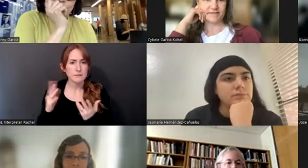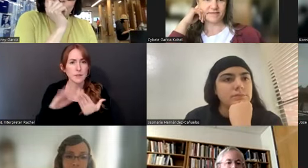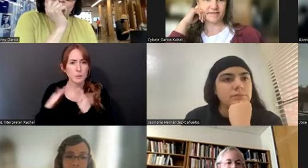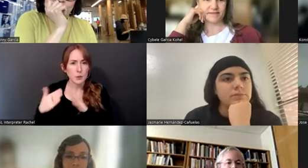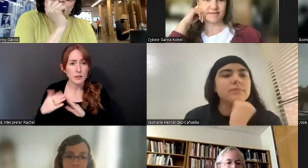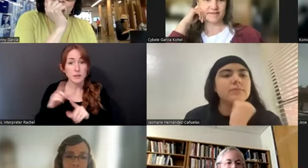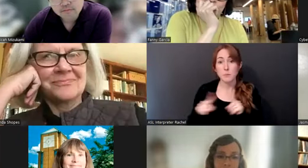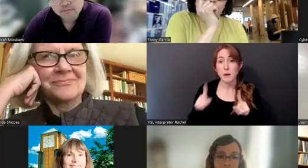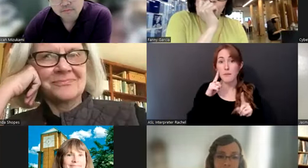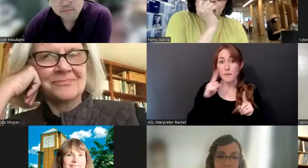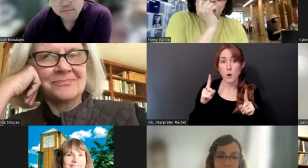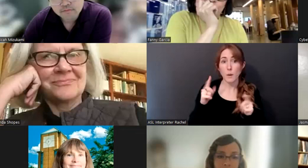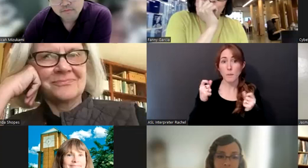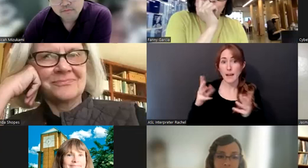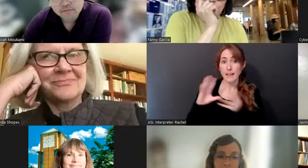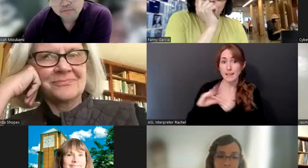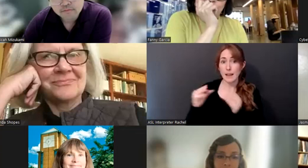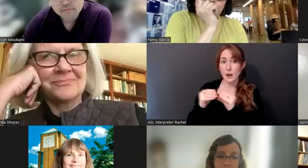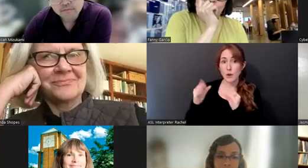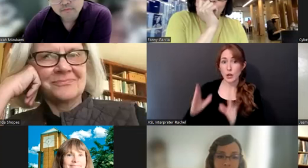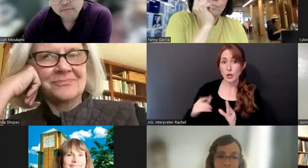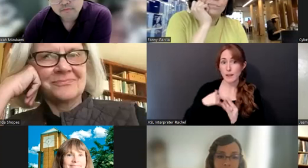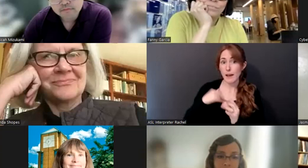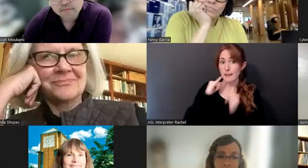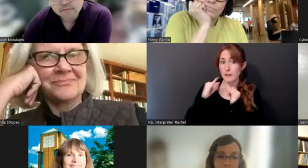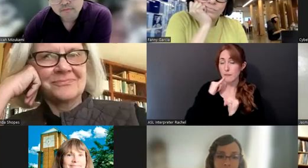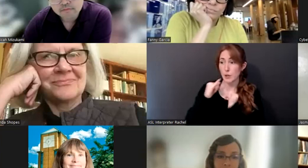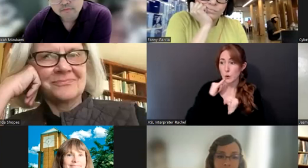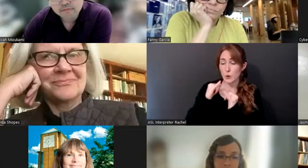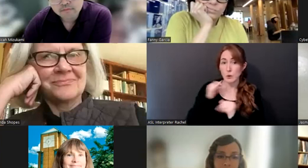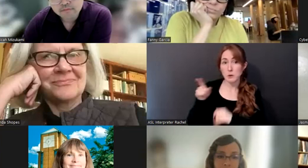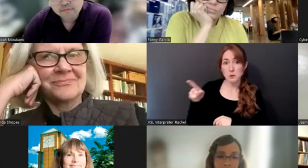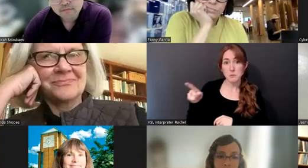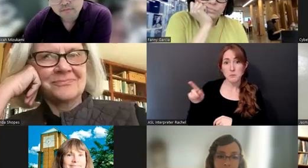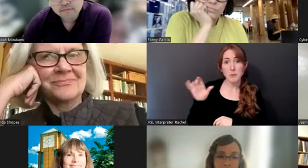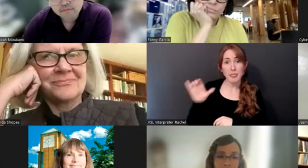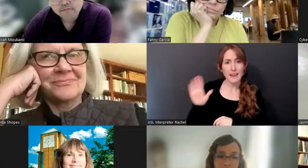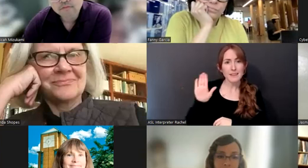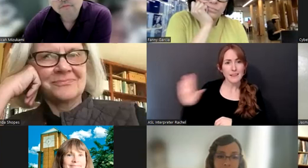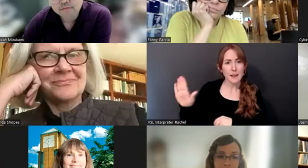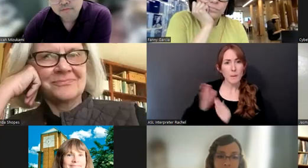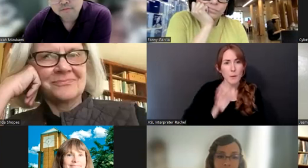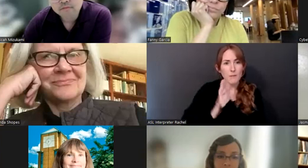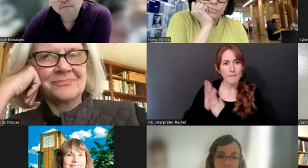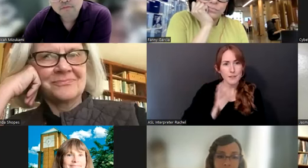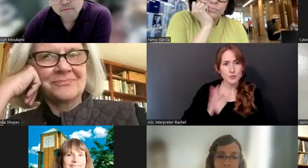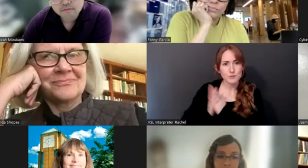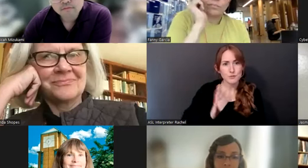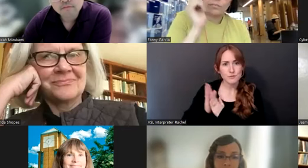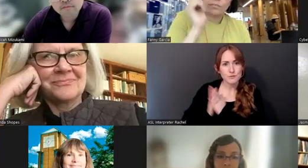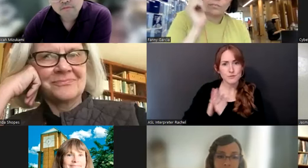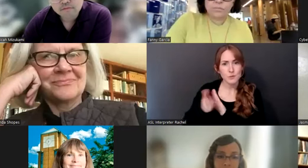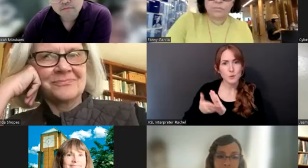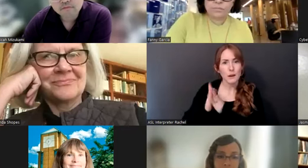narrators that I've interviewed, it's, it's a motivation for them to get like politically activated. Yeah. And so they